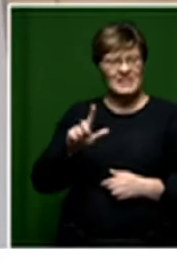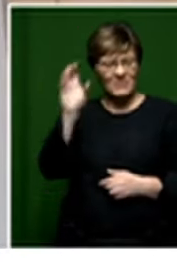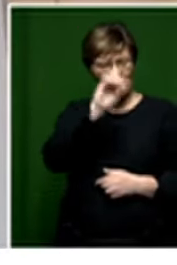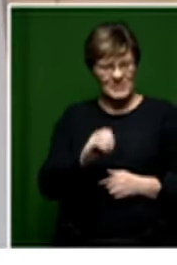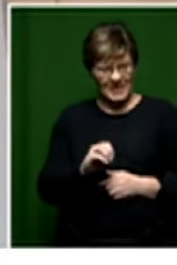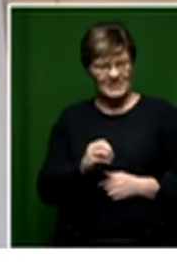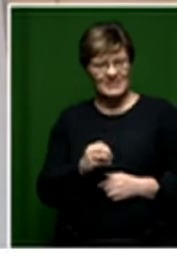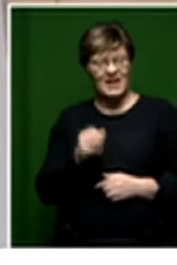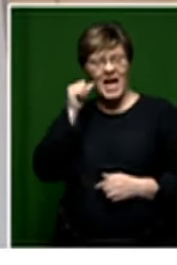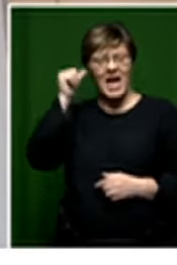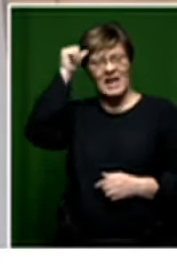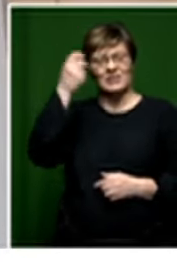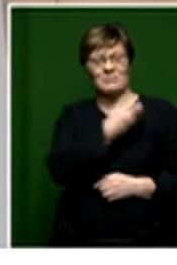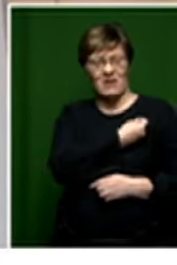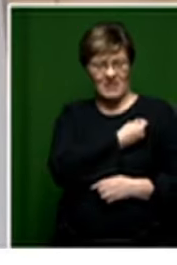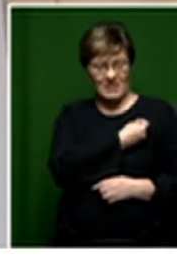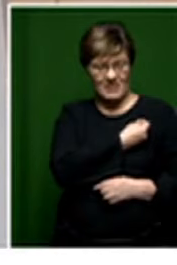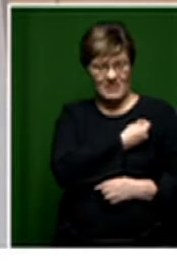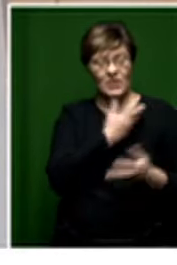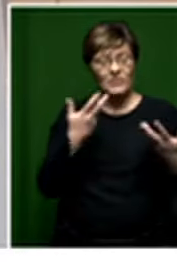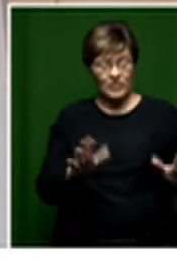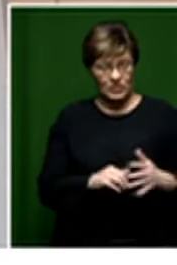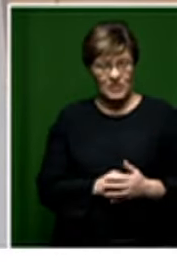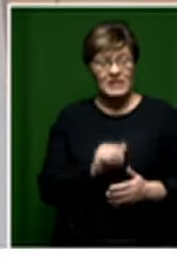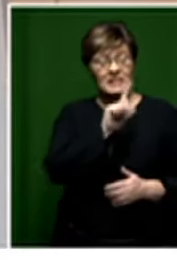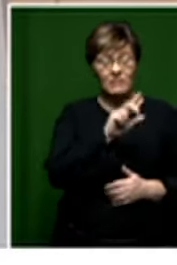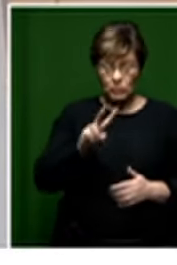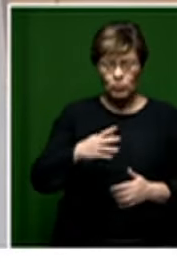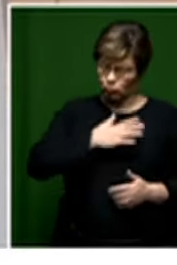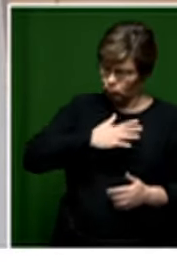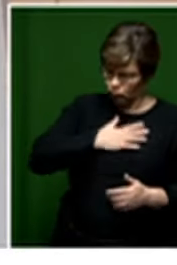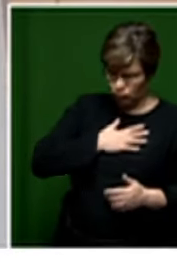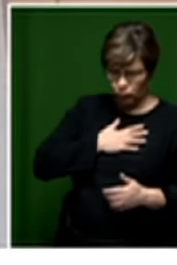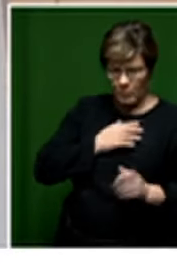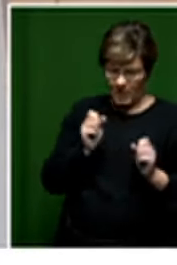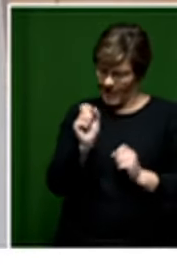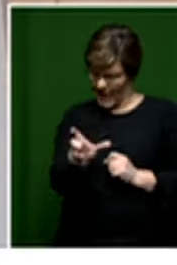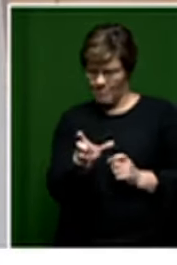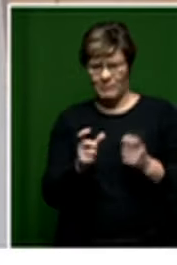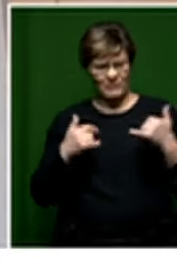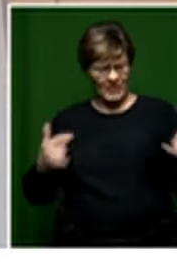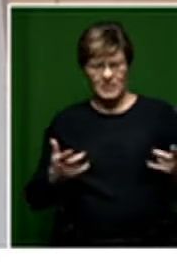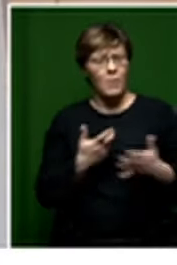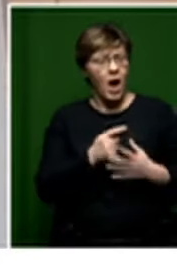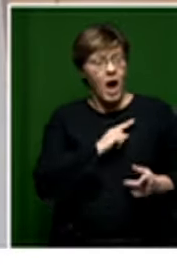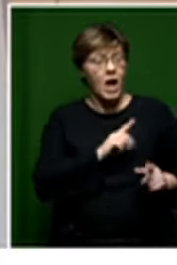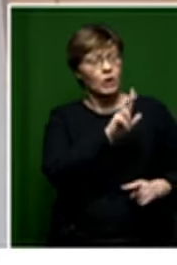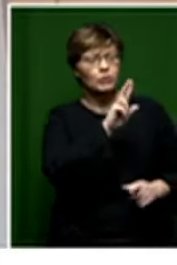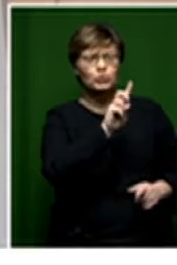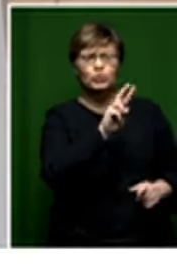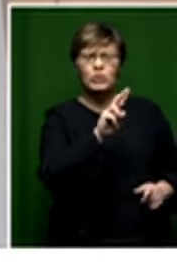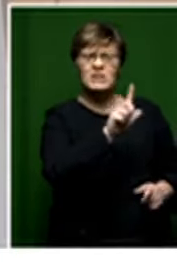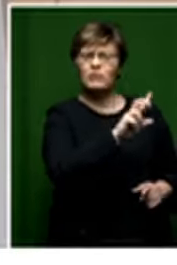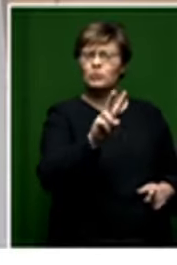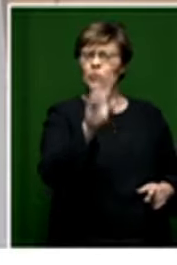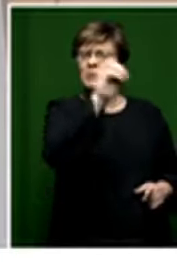being vaccinated. So if we see that 72% are willing to take a vaccine, there is a huge gap between the two. So it's reflecting